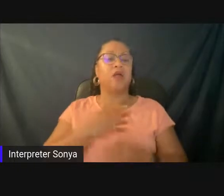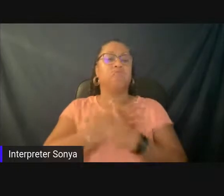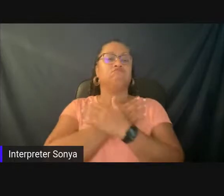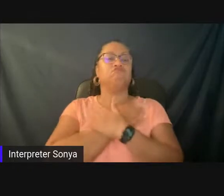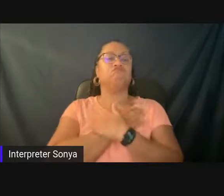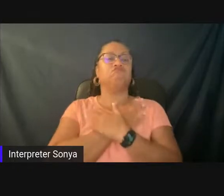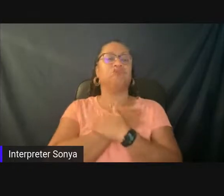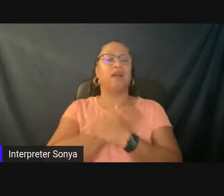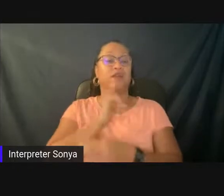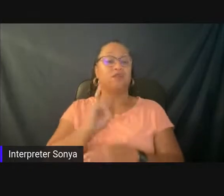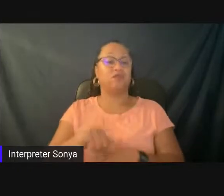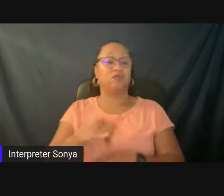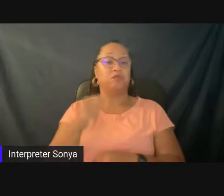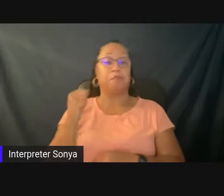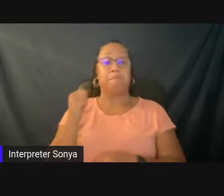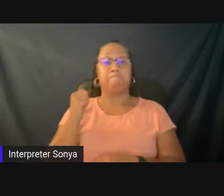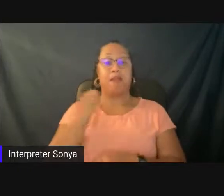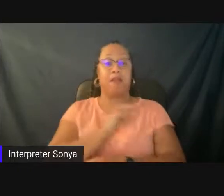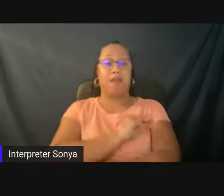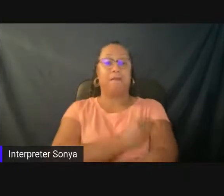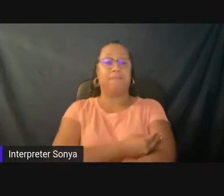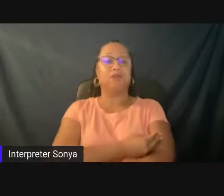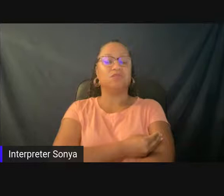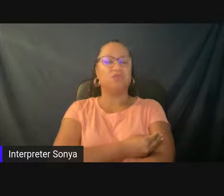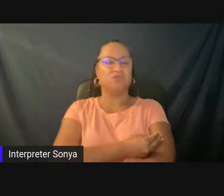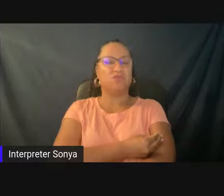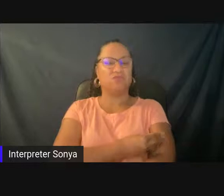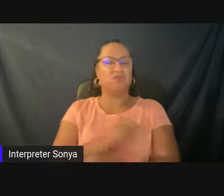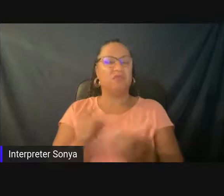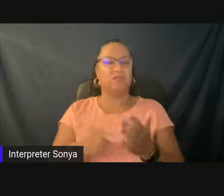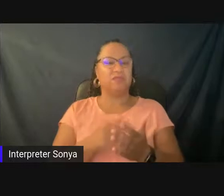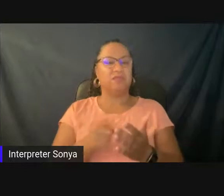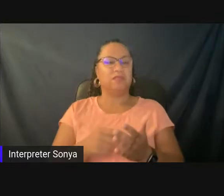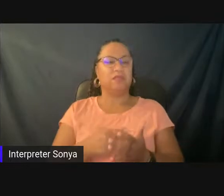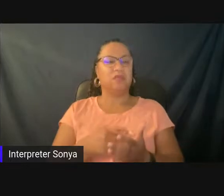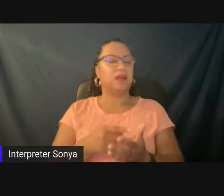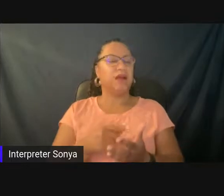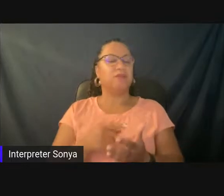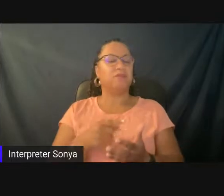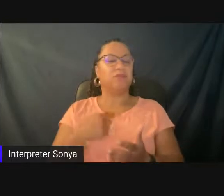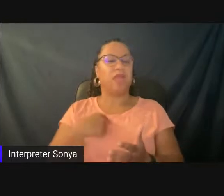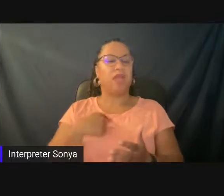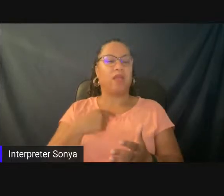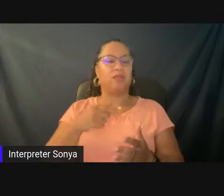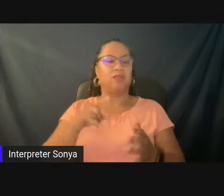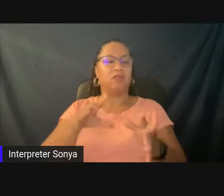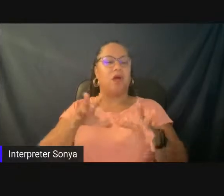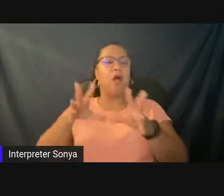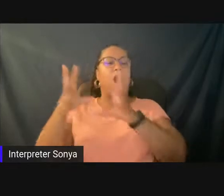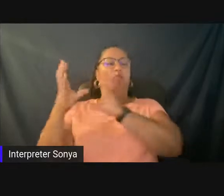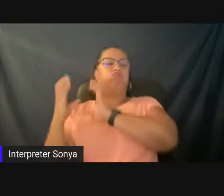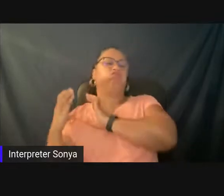muscles that sometimes needlessly take on my worries.